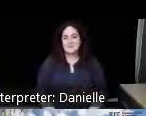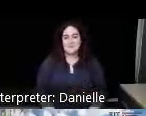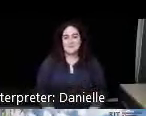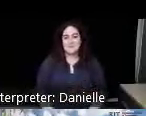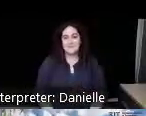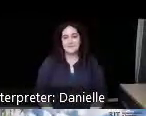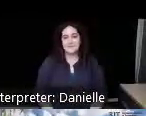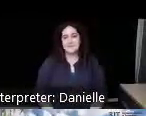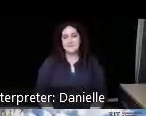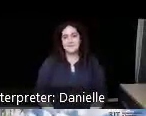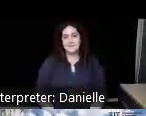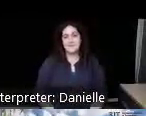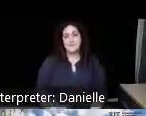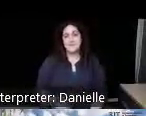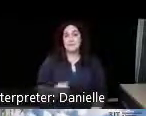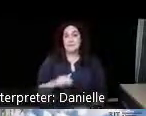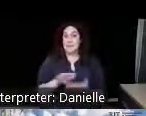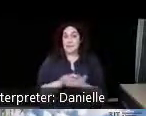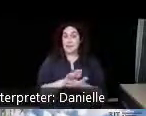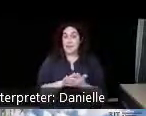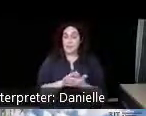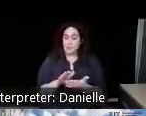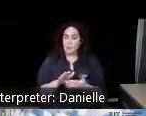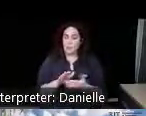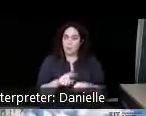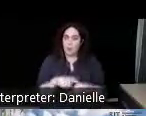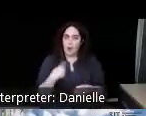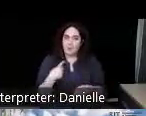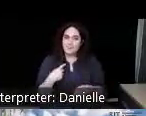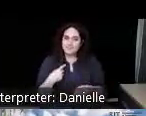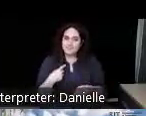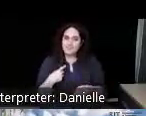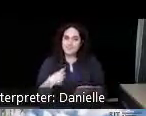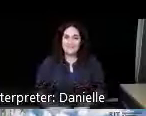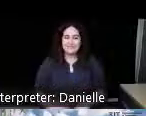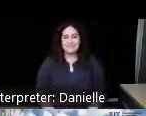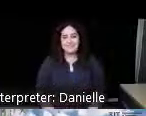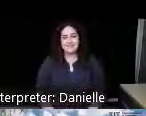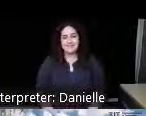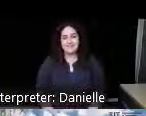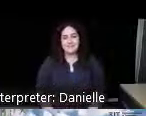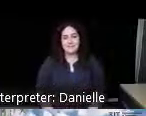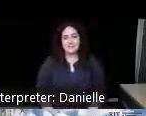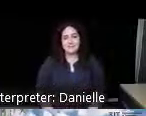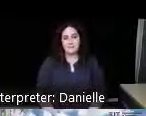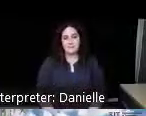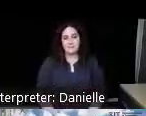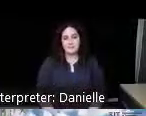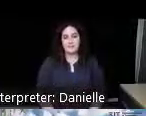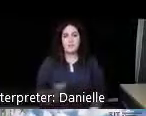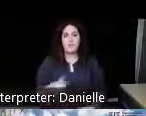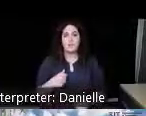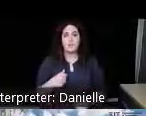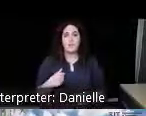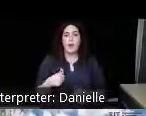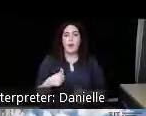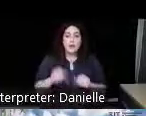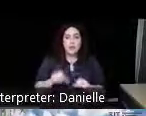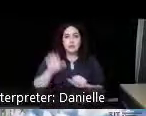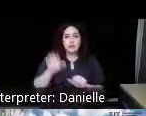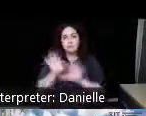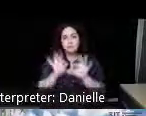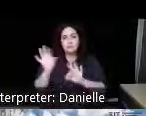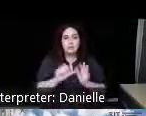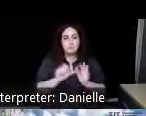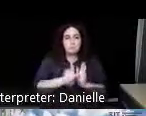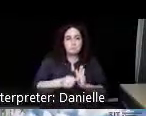our paper is quite long. It is a journal paper. So there are a few things I could have chose to highlight. But the thing I really want to